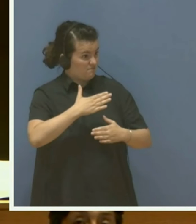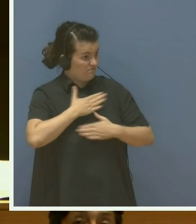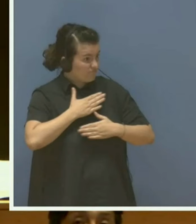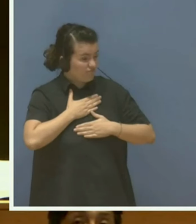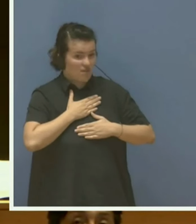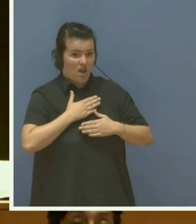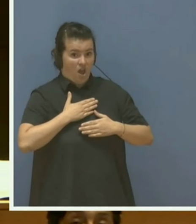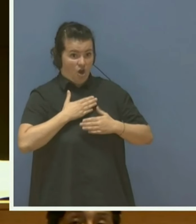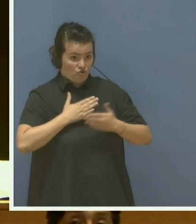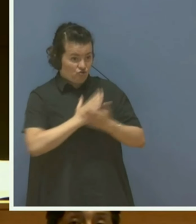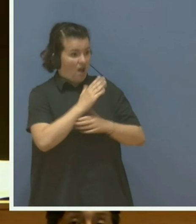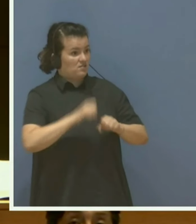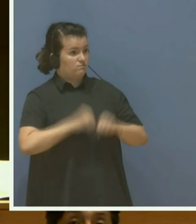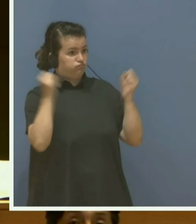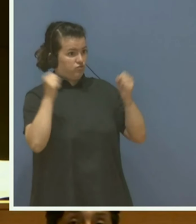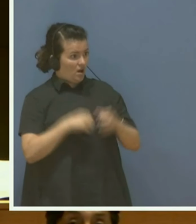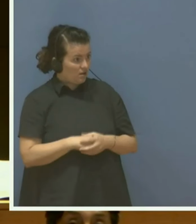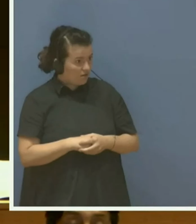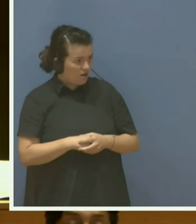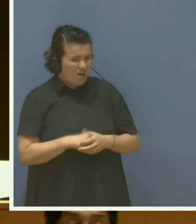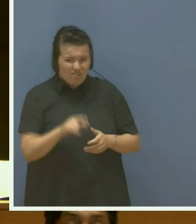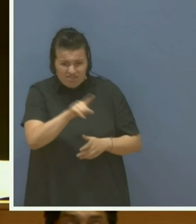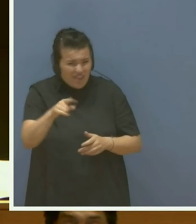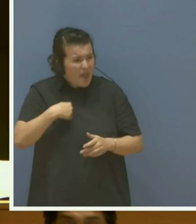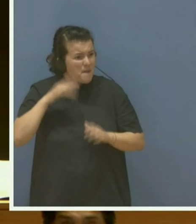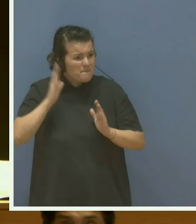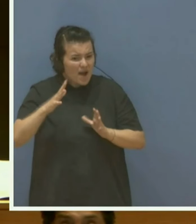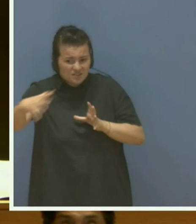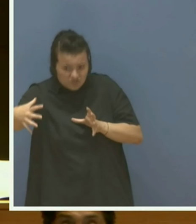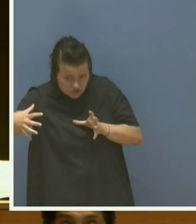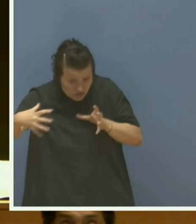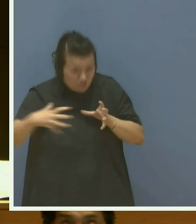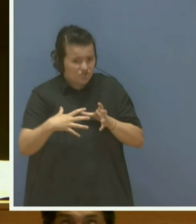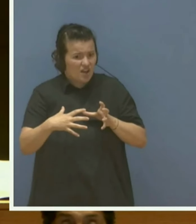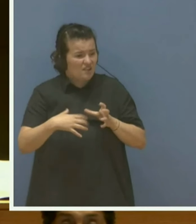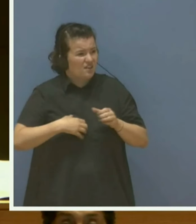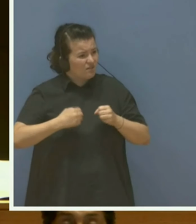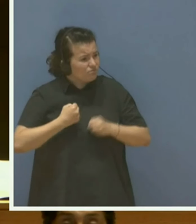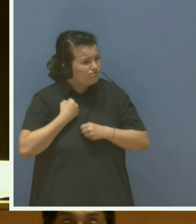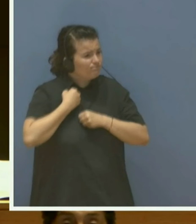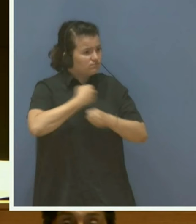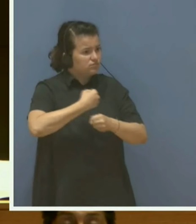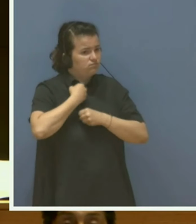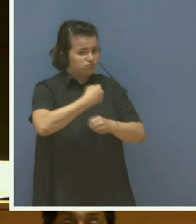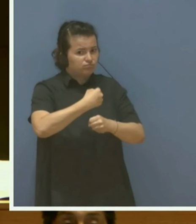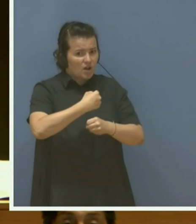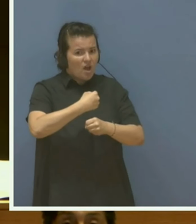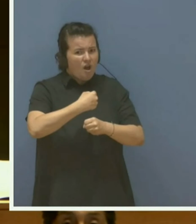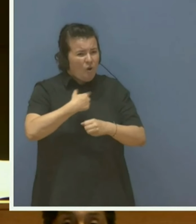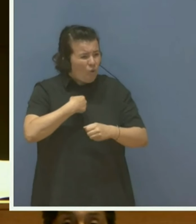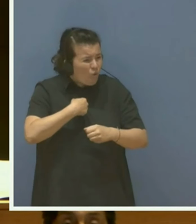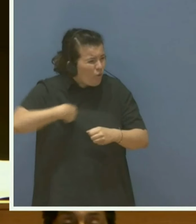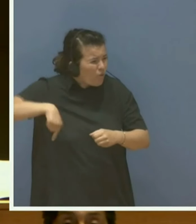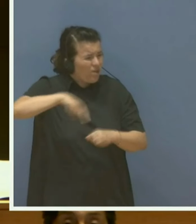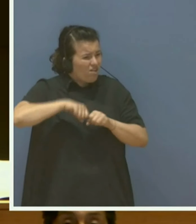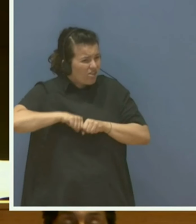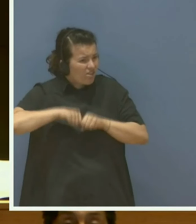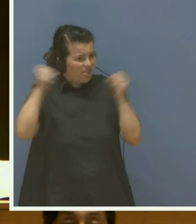instead of joining the struggle for the defense of our rights. Divide